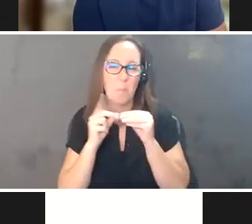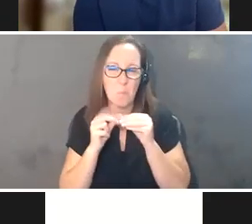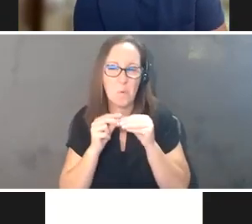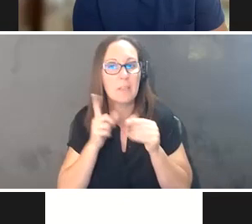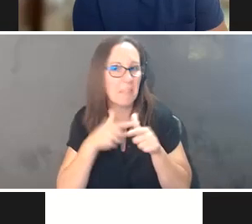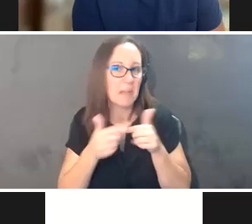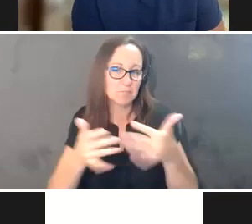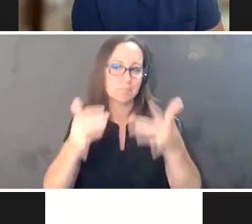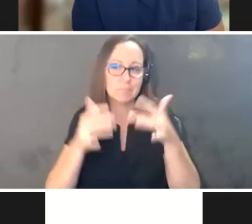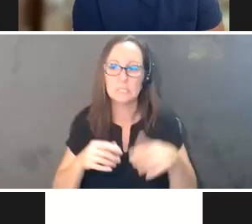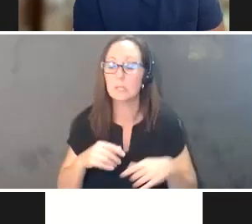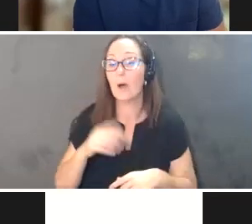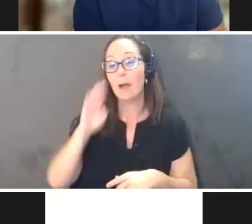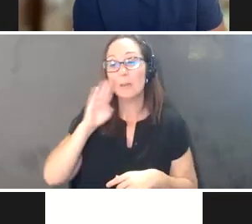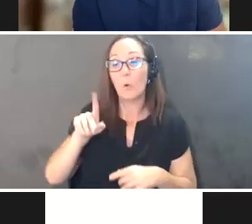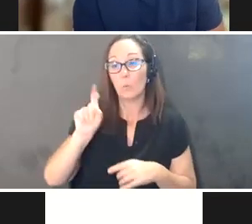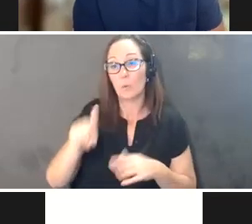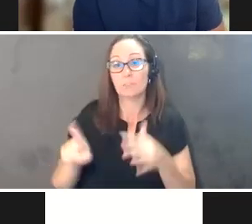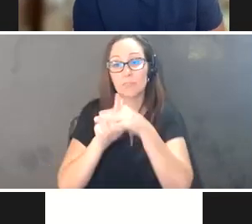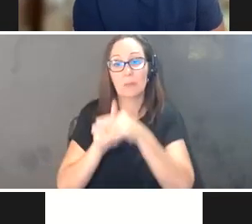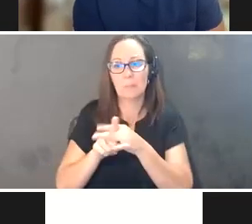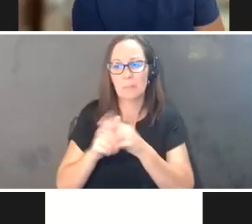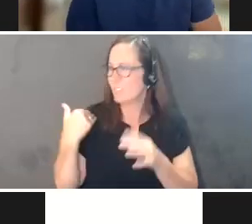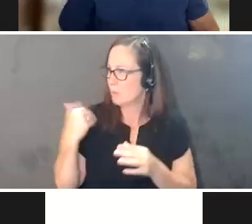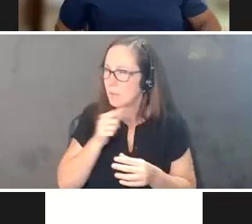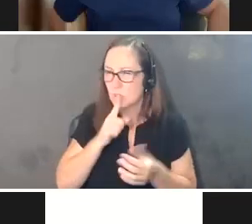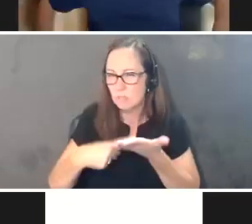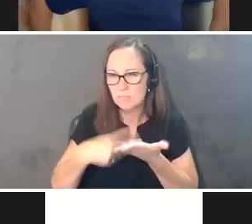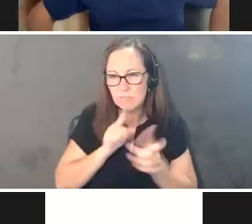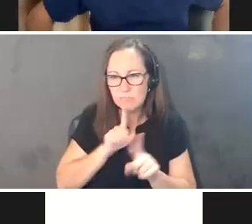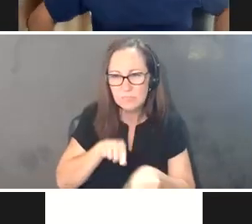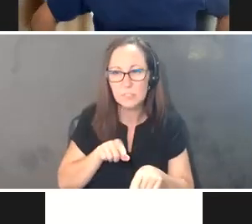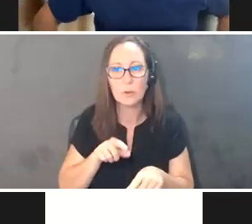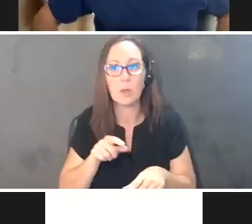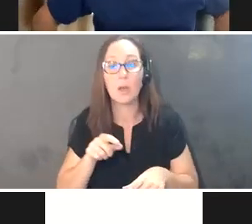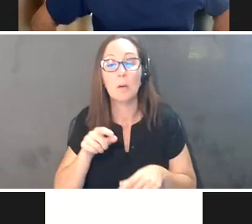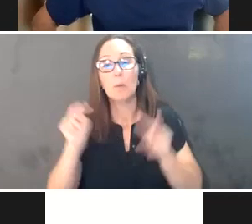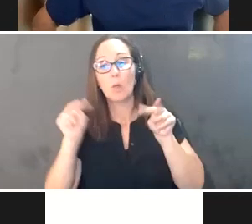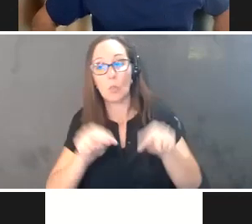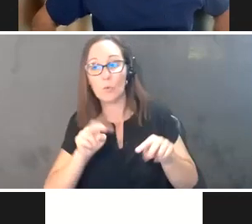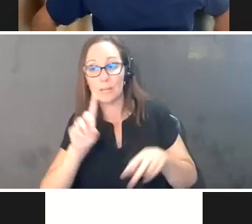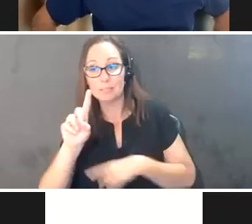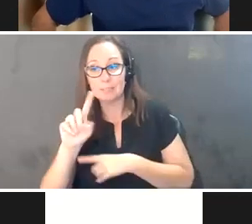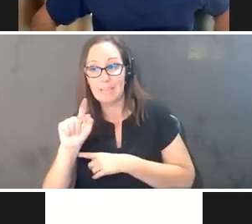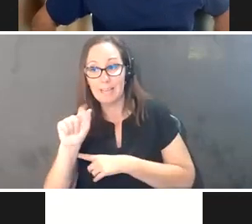I know this question came up earlier and I wasn't sure if we touched on it, but again, just looking at data regarding pregnant